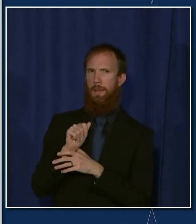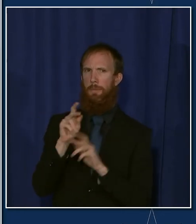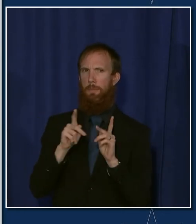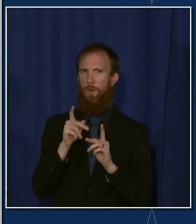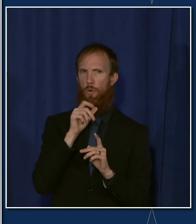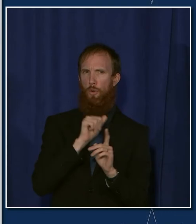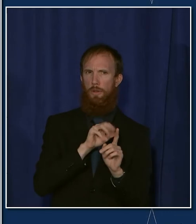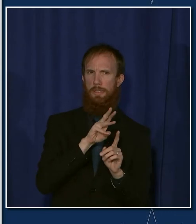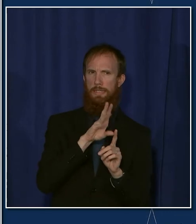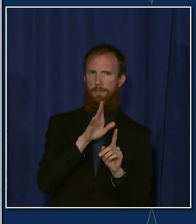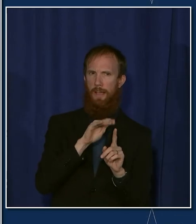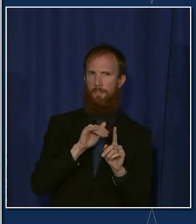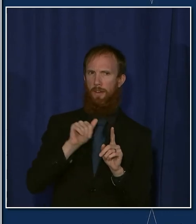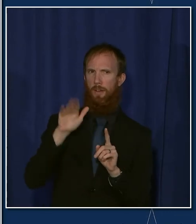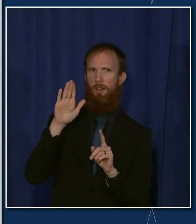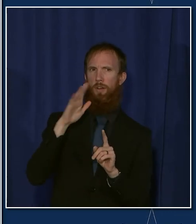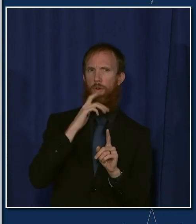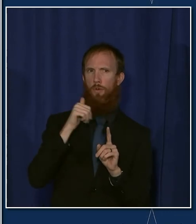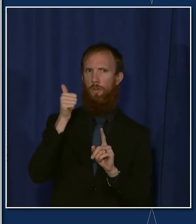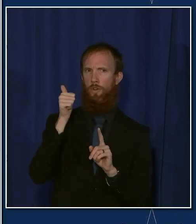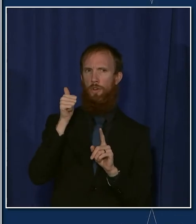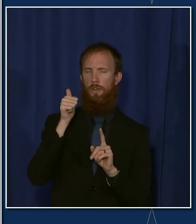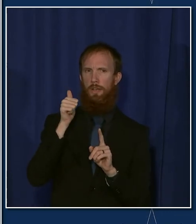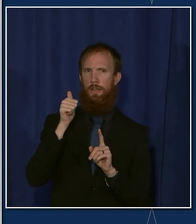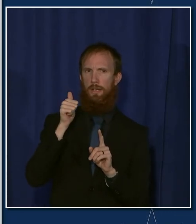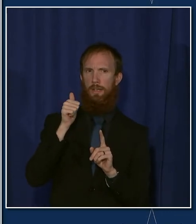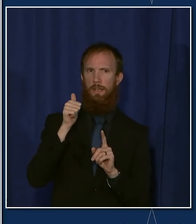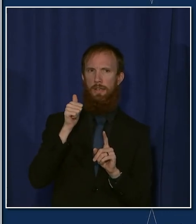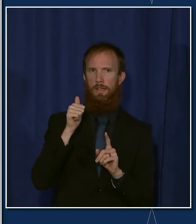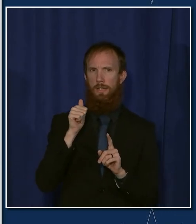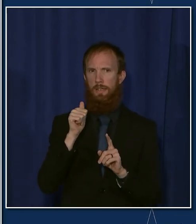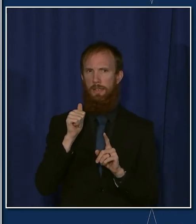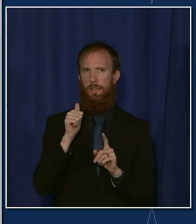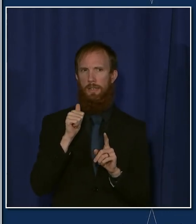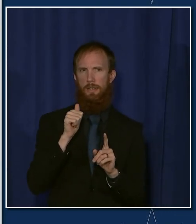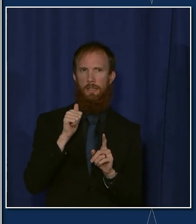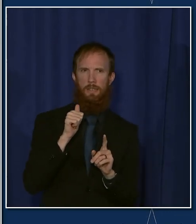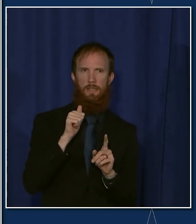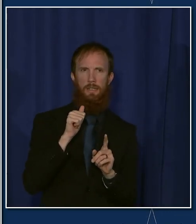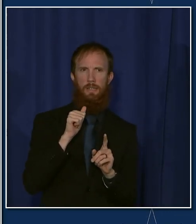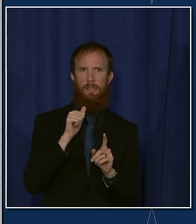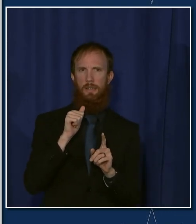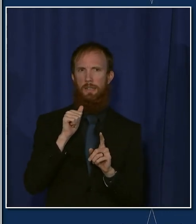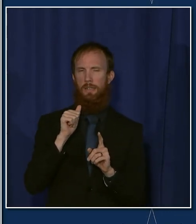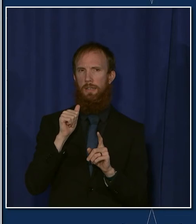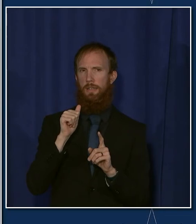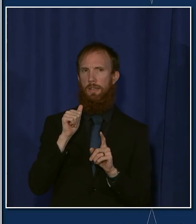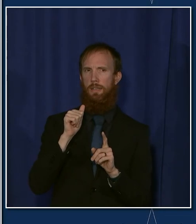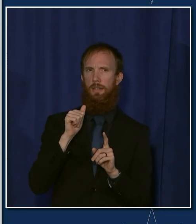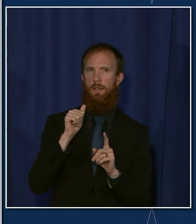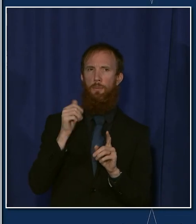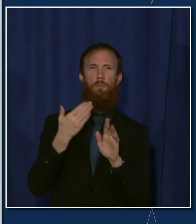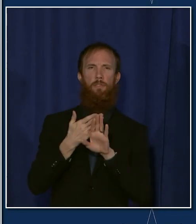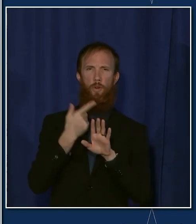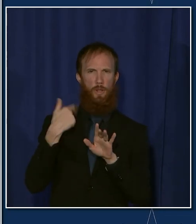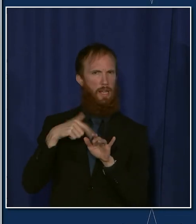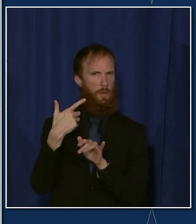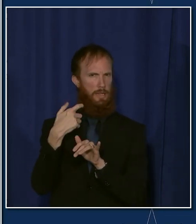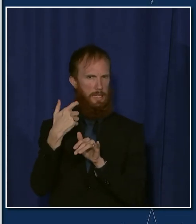aged 65 and older are no longer at a drop compared to the former cohorts. For a long time, they were a couple of percentage points behind